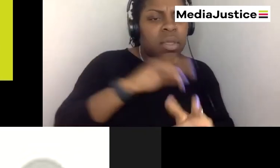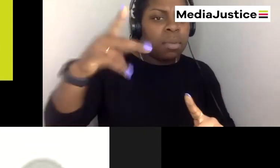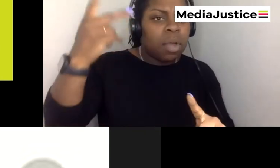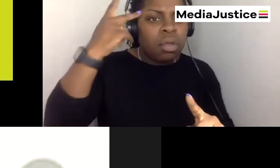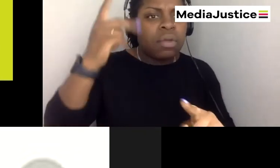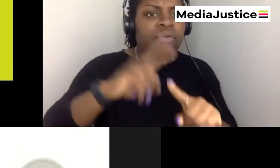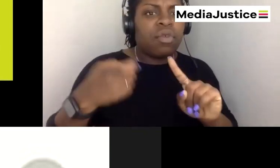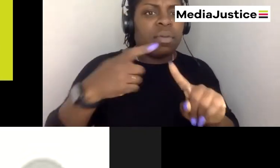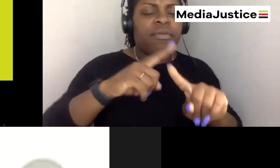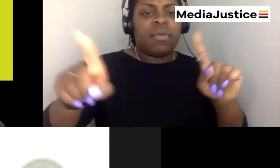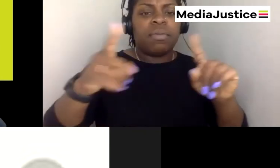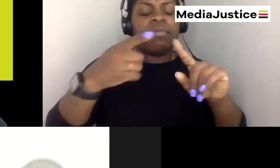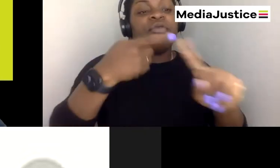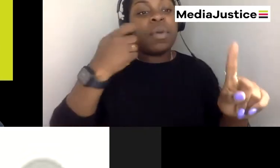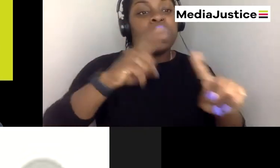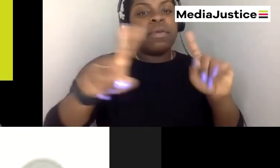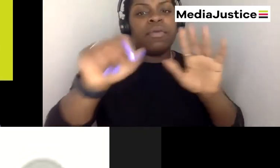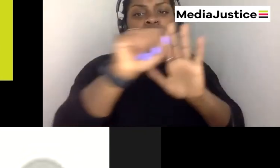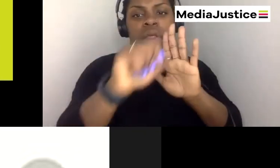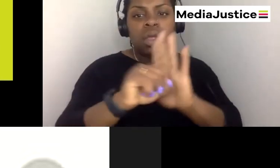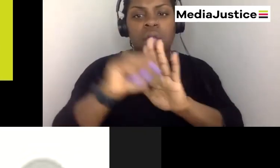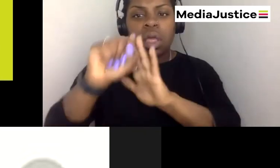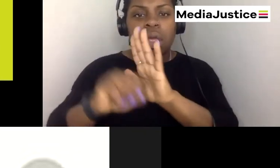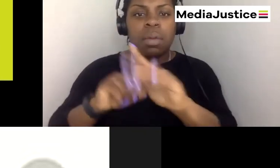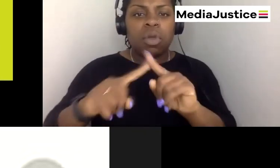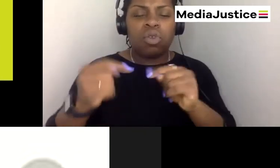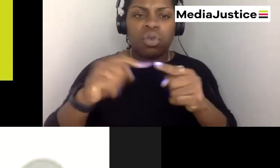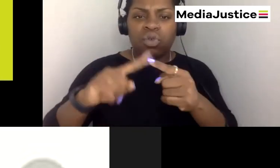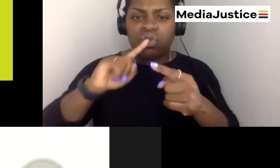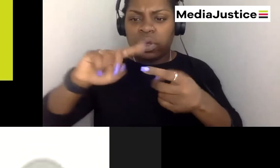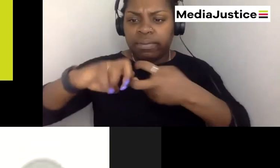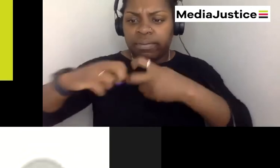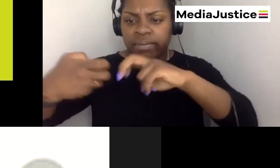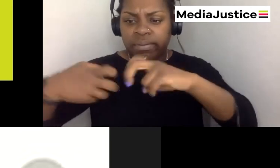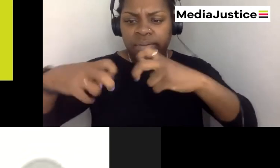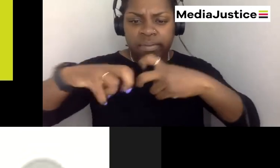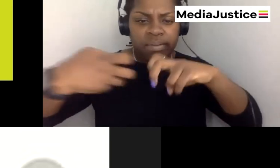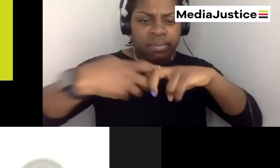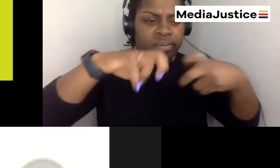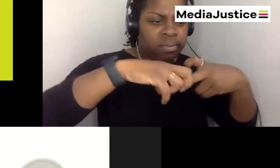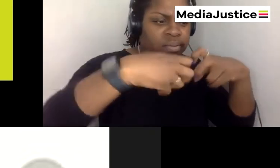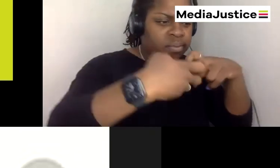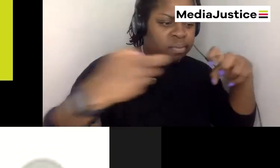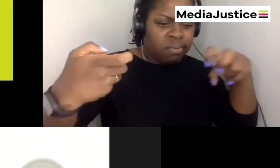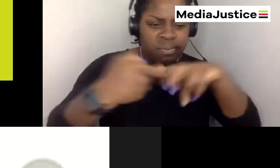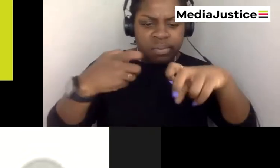states and try to piece together what are the different laws and different